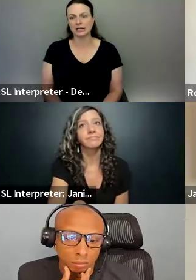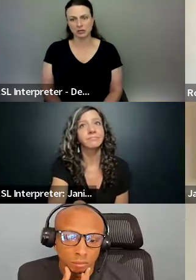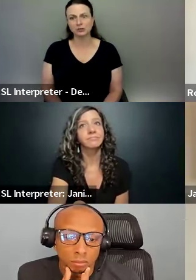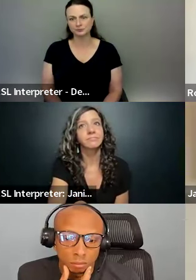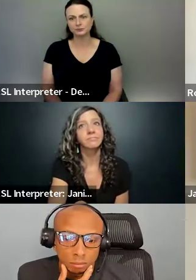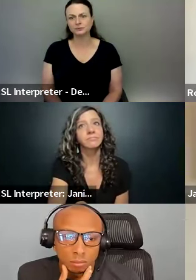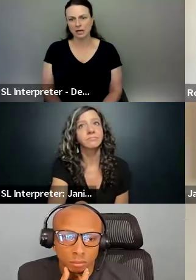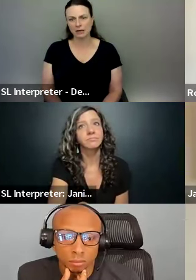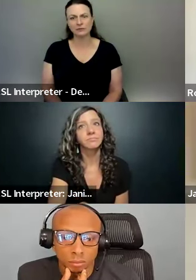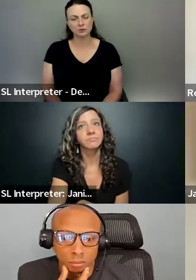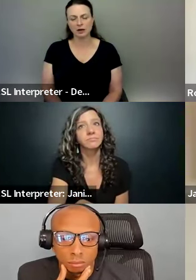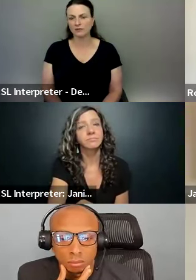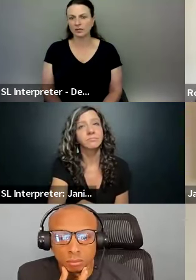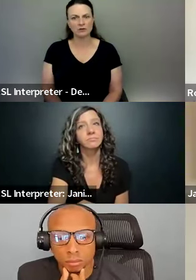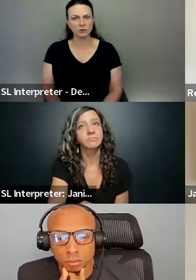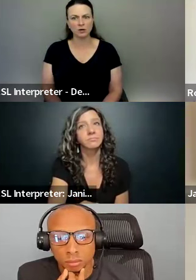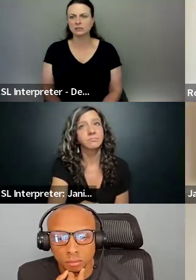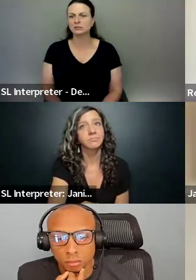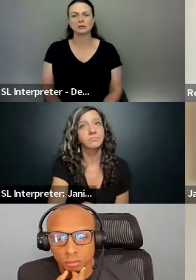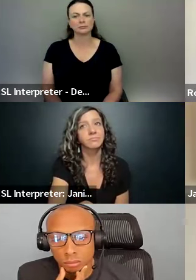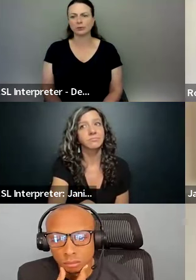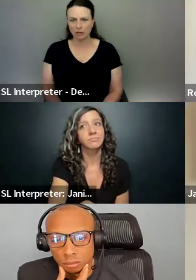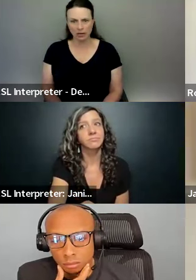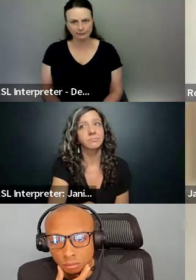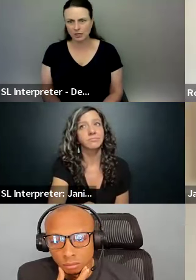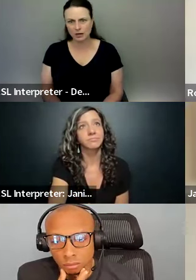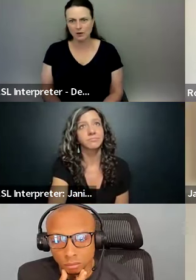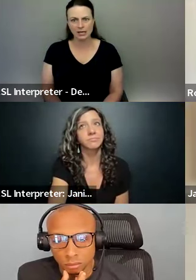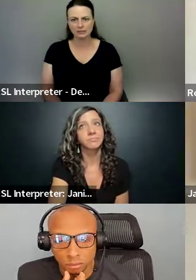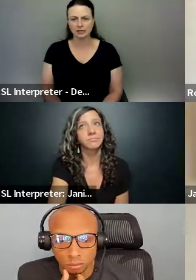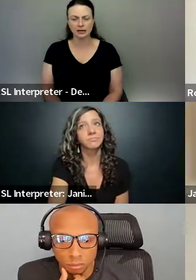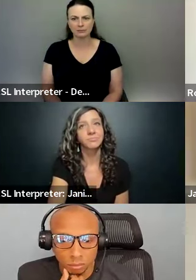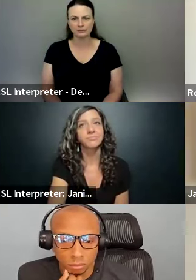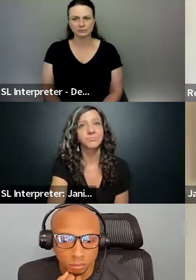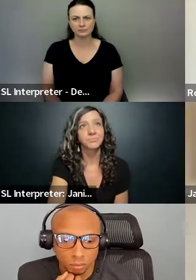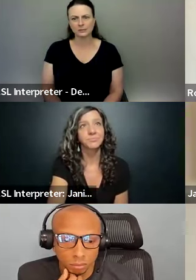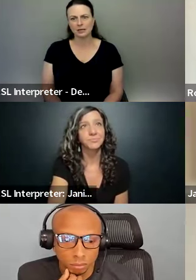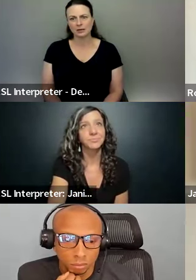the Slack channel. Yeah, if you have a video for us, put it on, you know, and